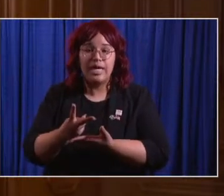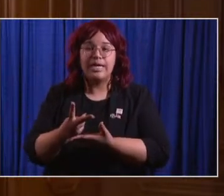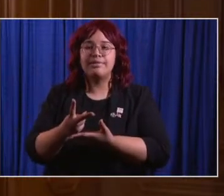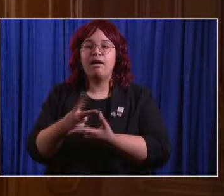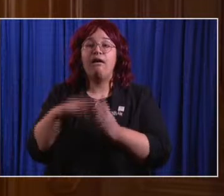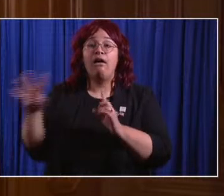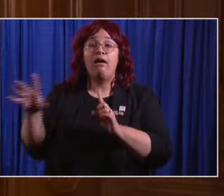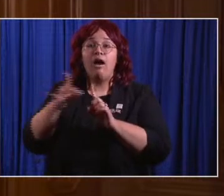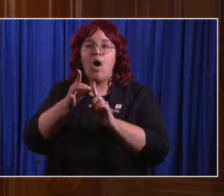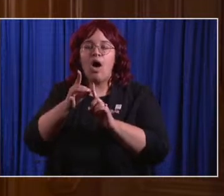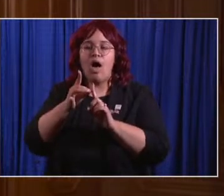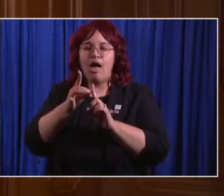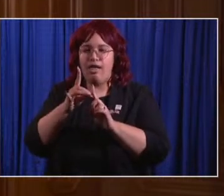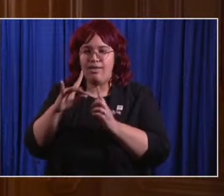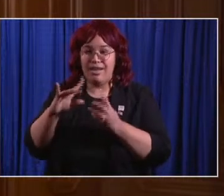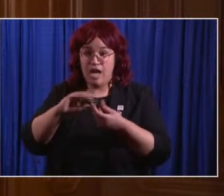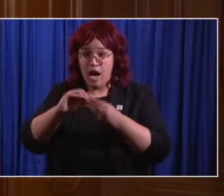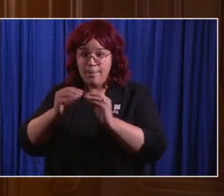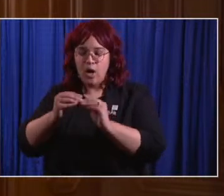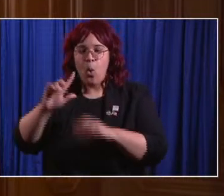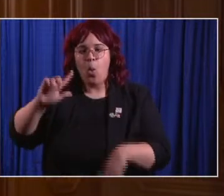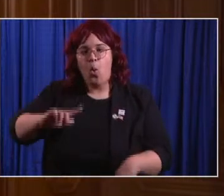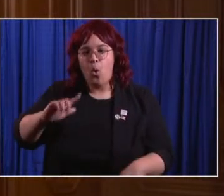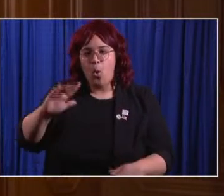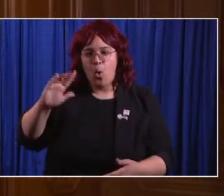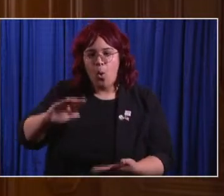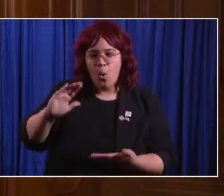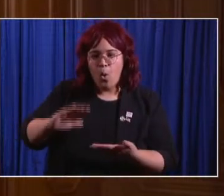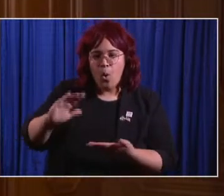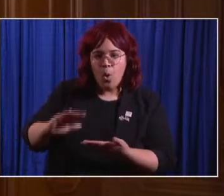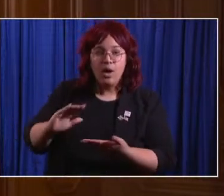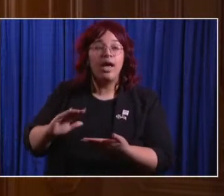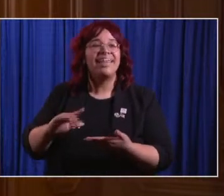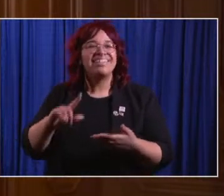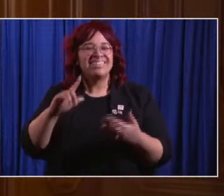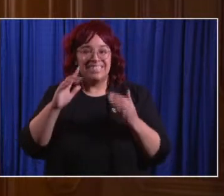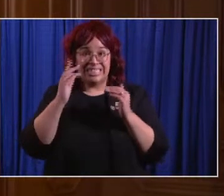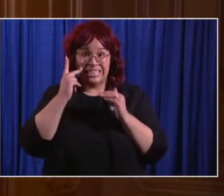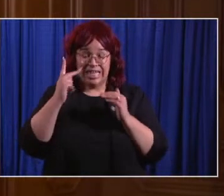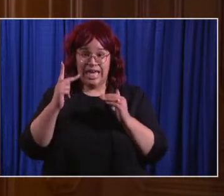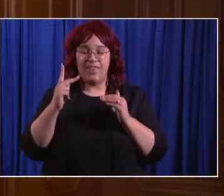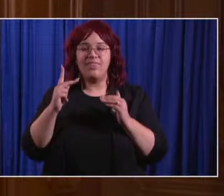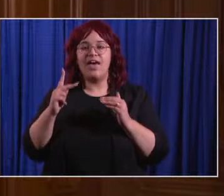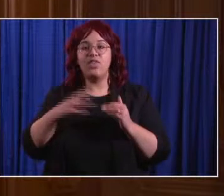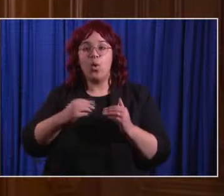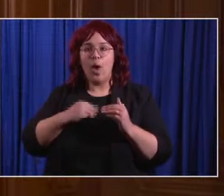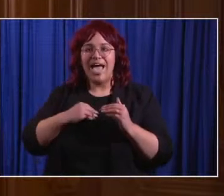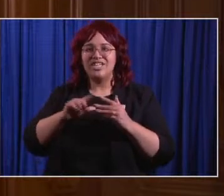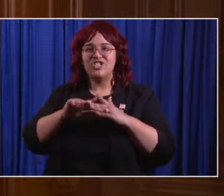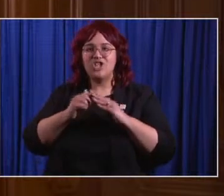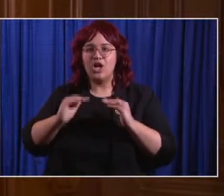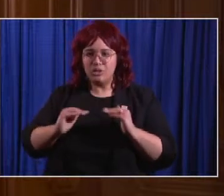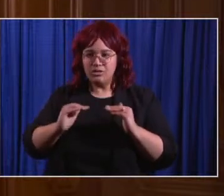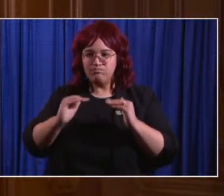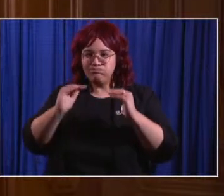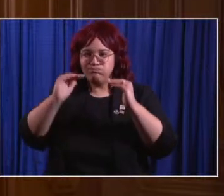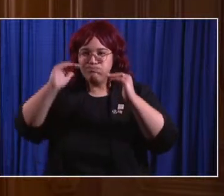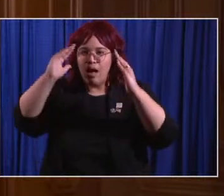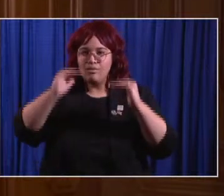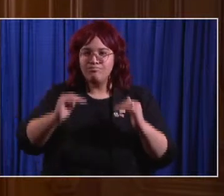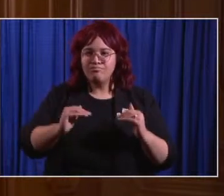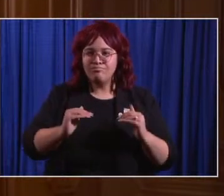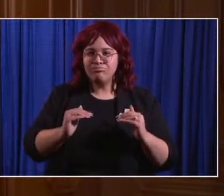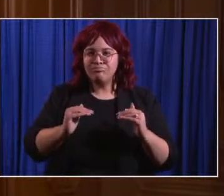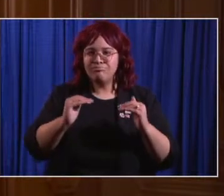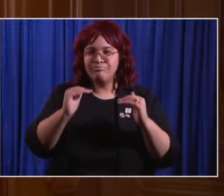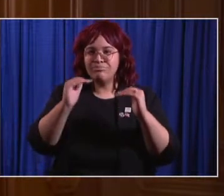and you'll see those numbers those counties are creeping up. We hope to see that continue. We are moving in the right direction in